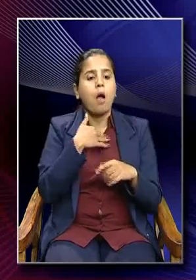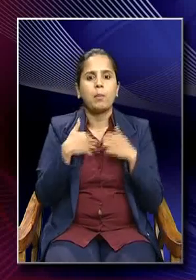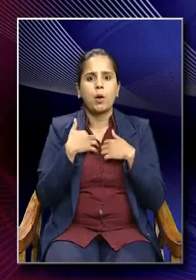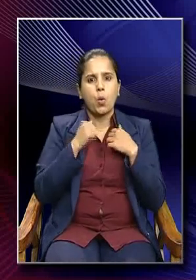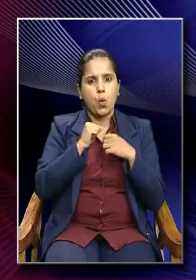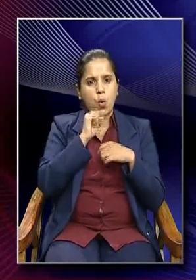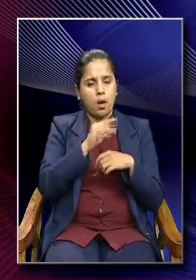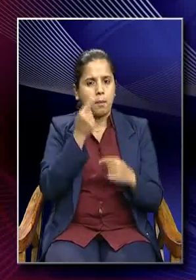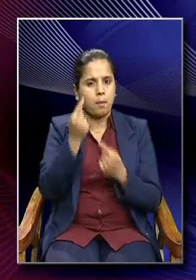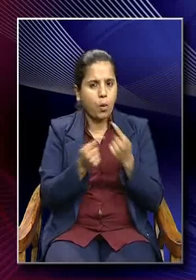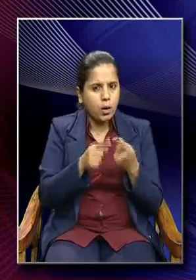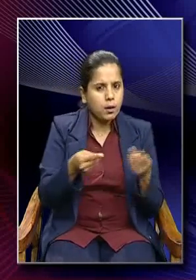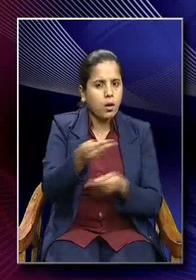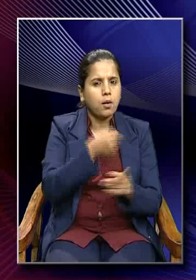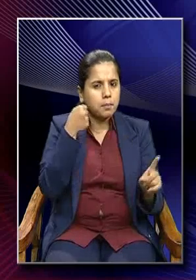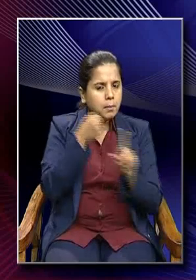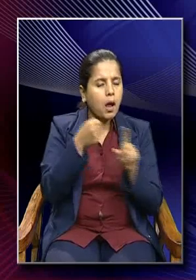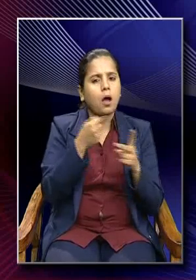the political economy impact and